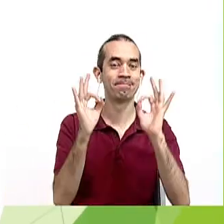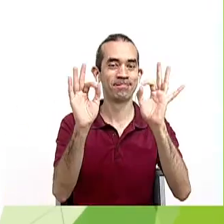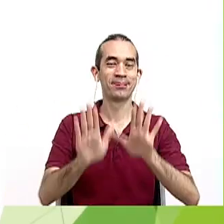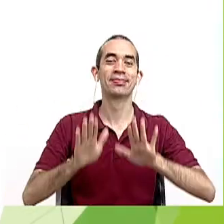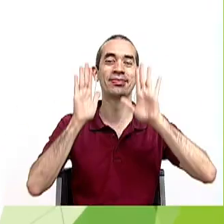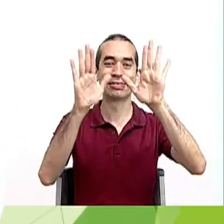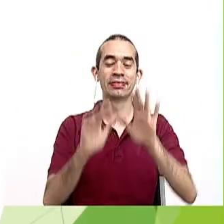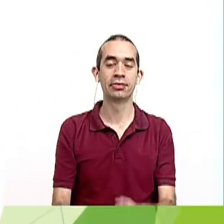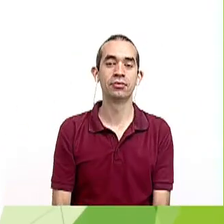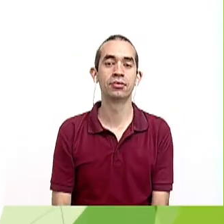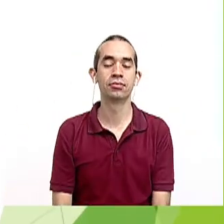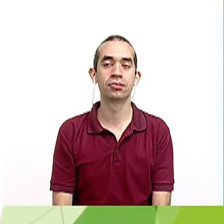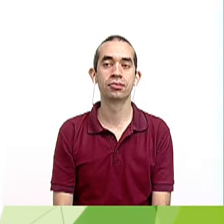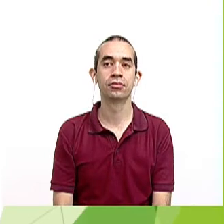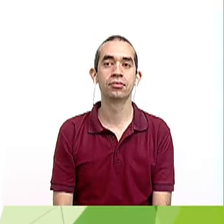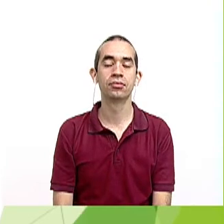Excellent.